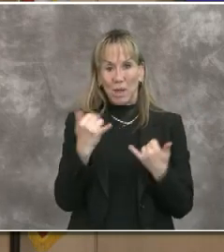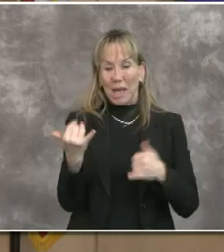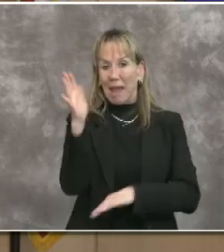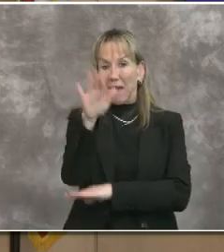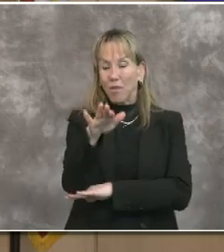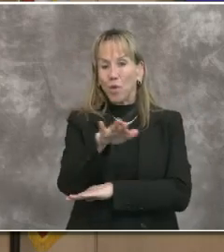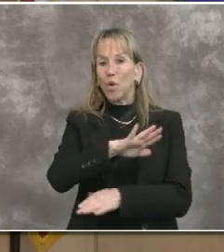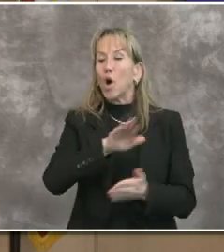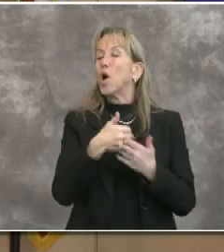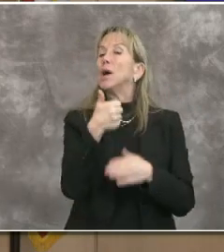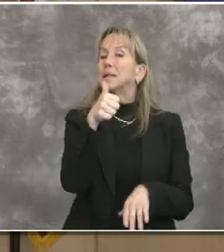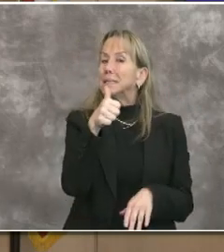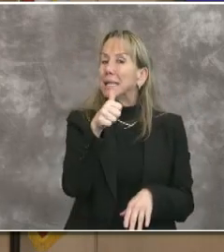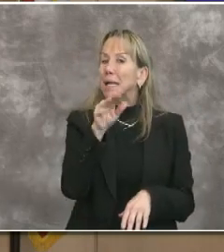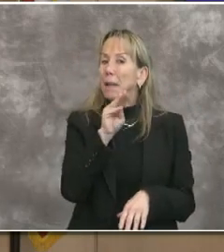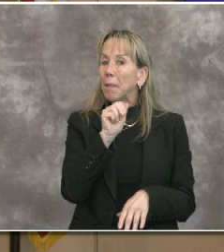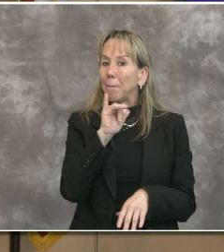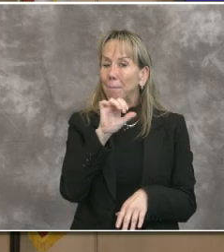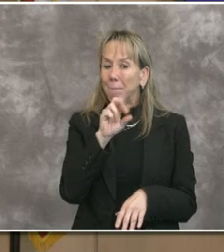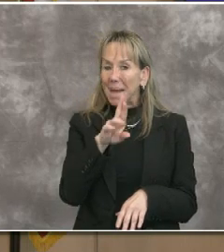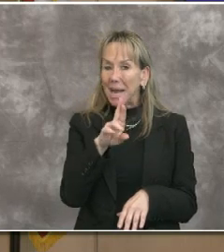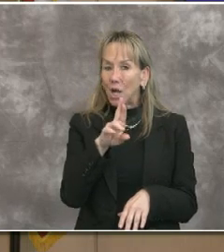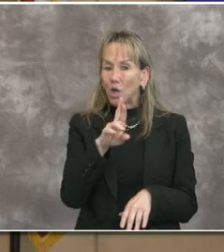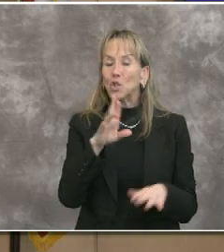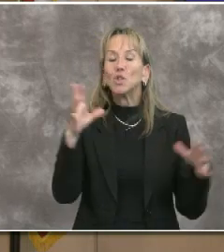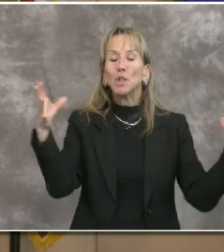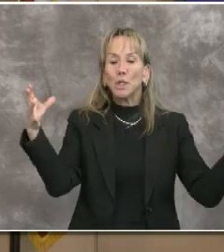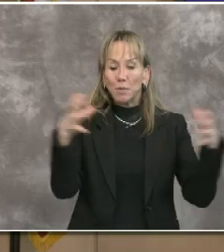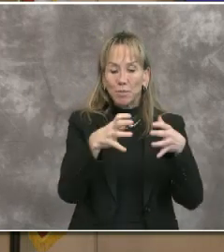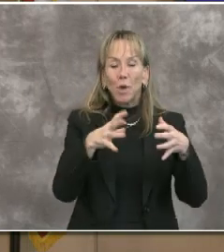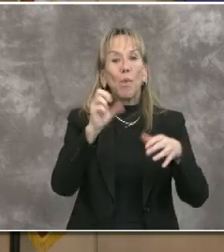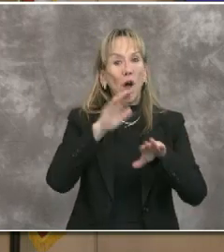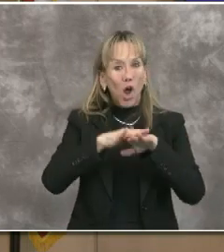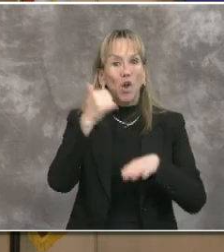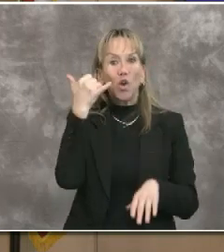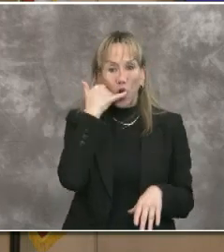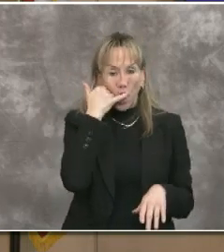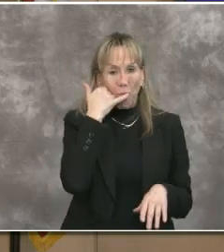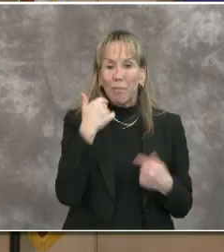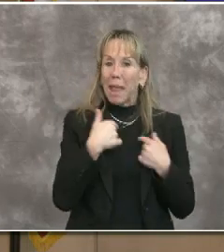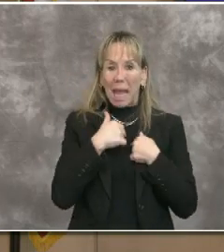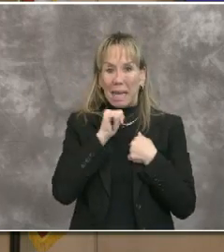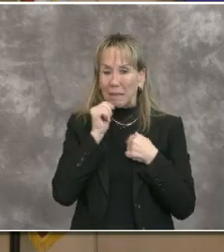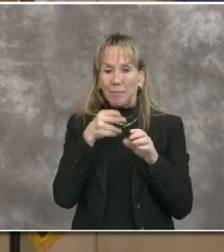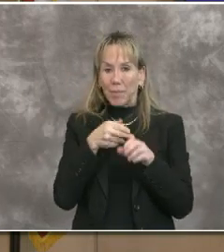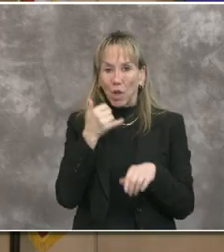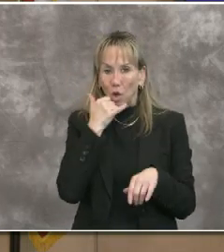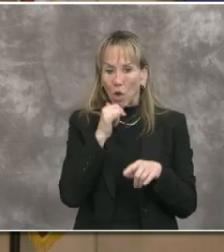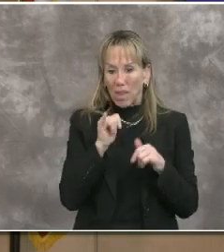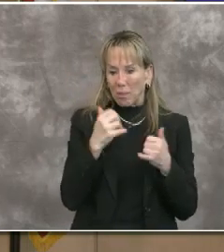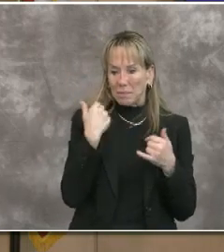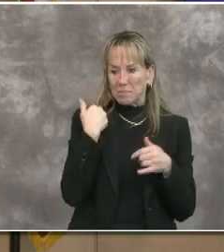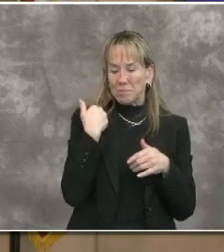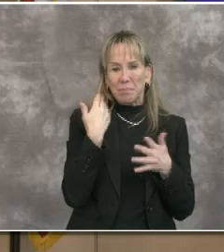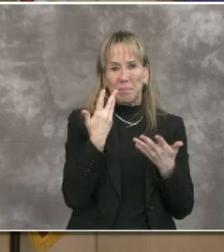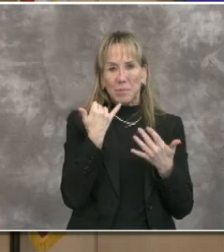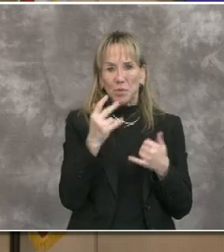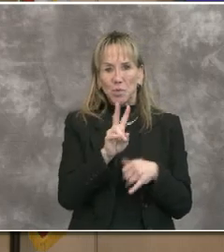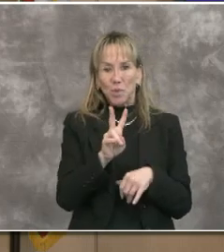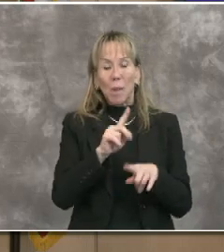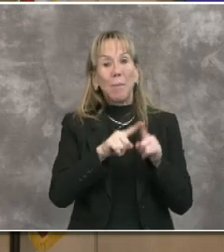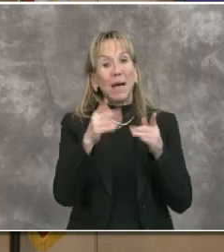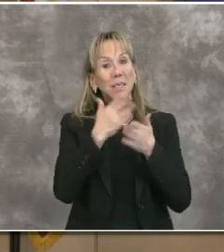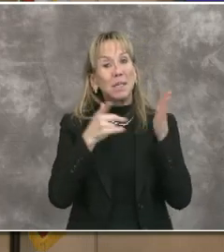coastal cities in San Diego County were invited on a phone call. I was not able to be on that call, but I know that it also included representatives from state